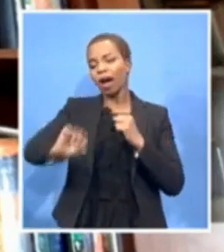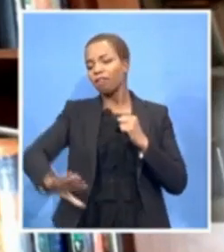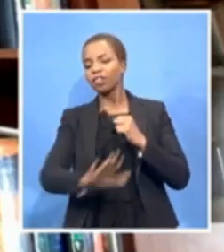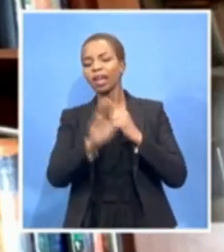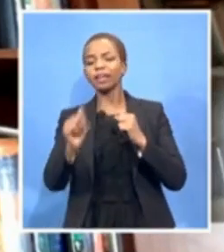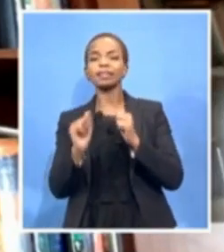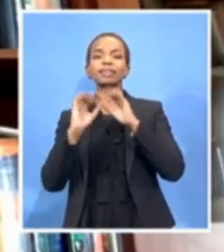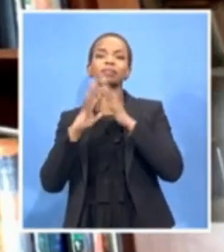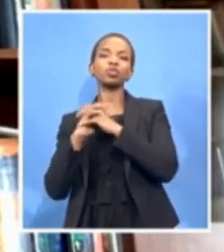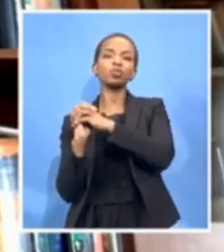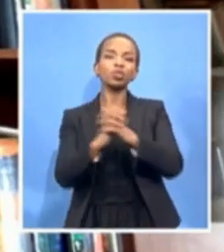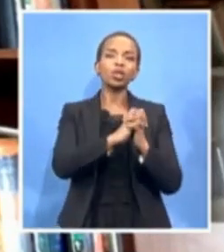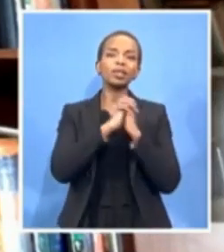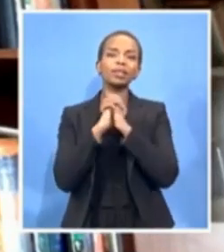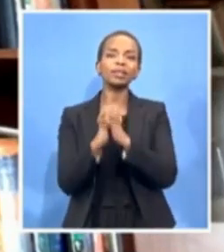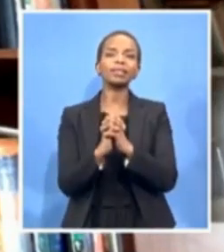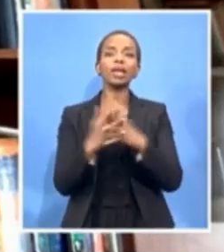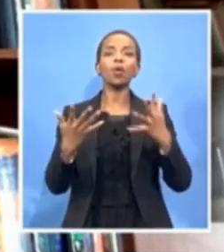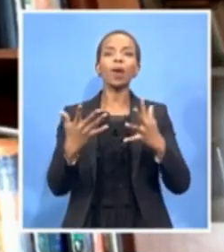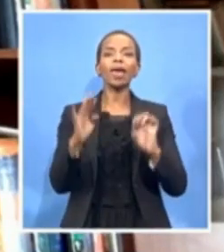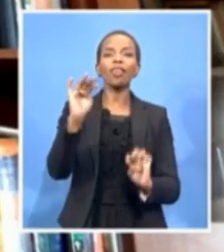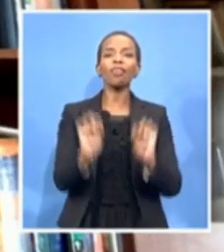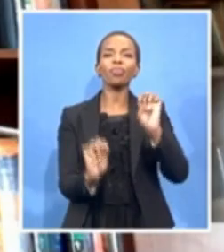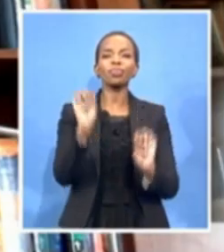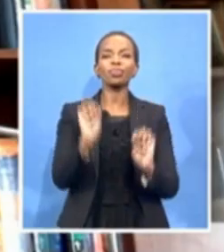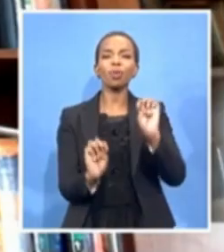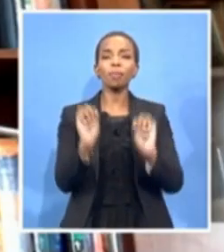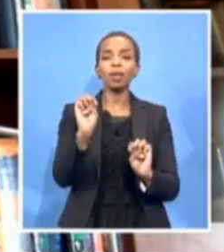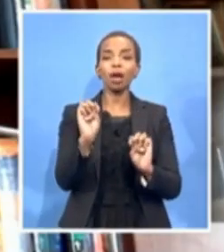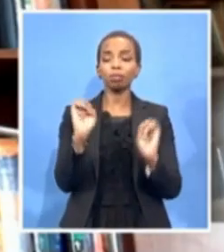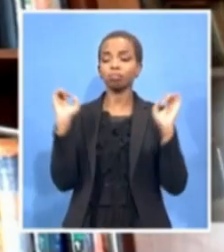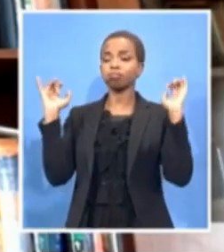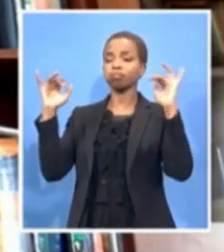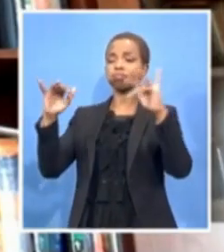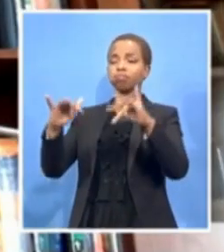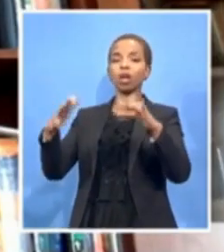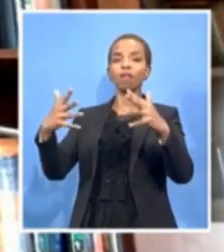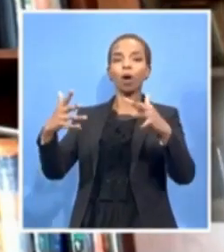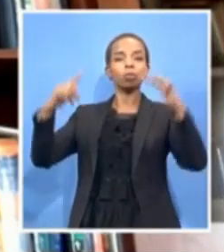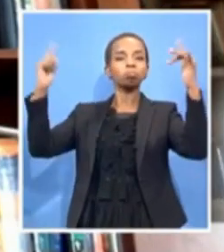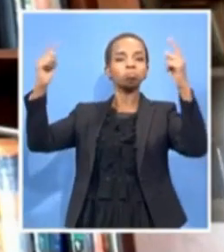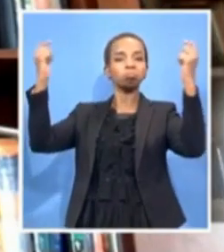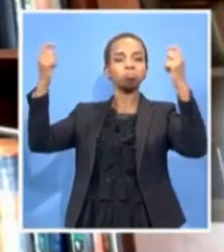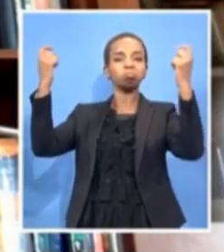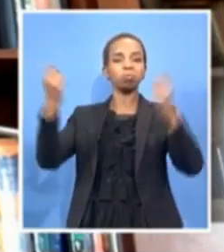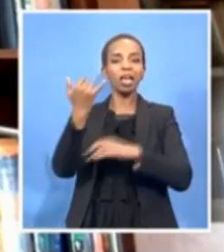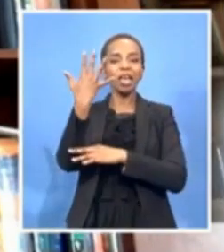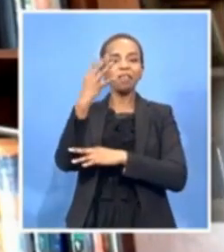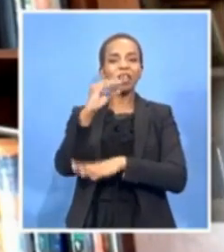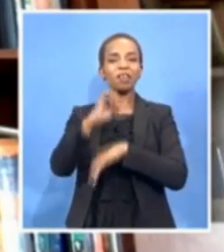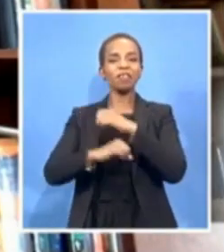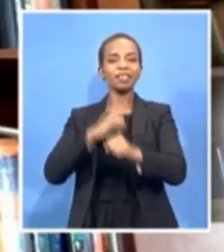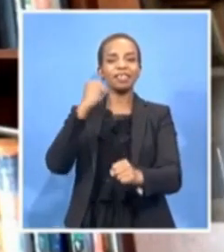Ethiopia, to celebrate 50 years after the formation of